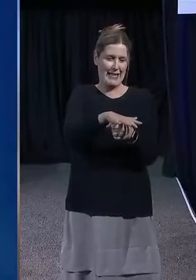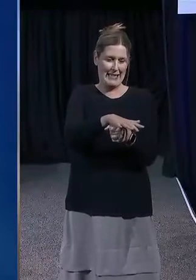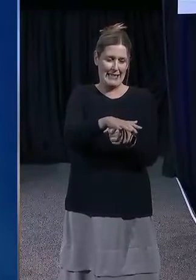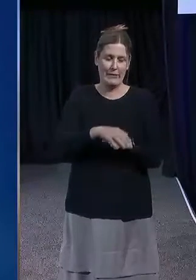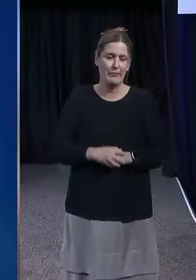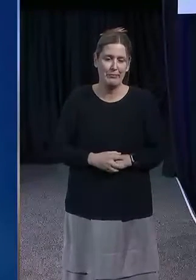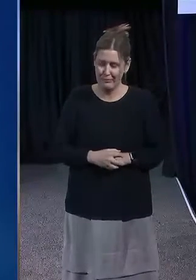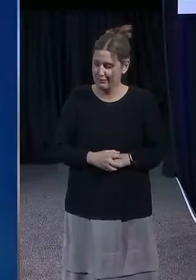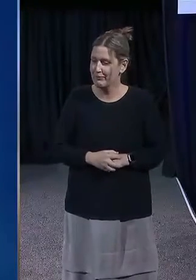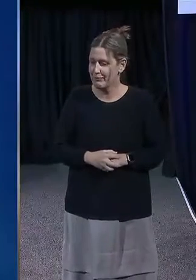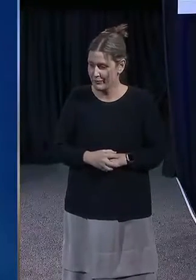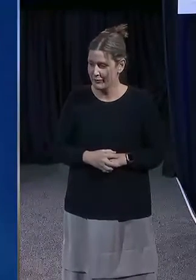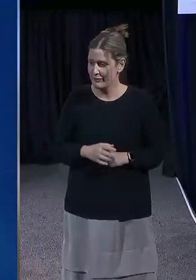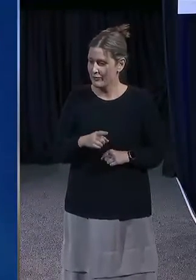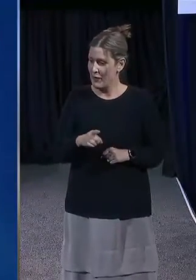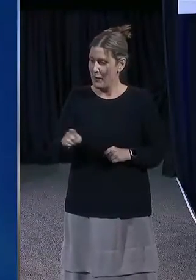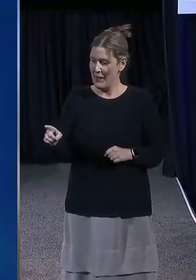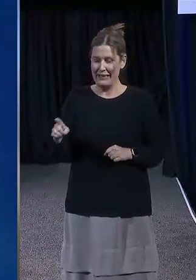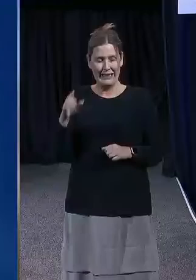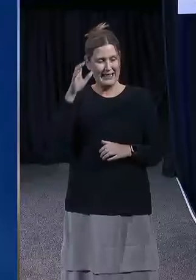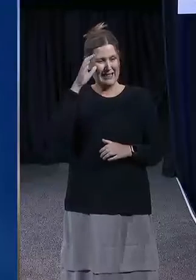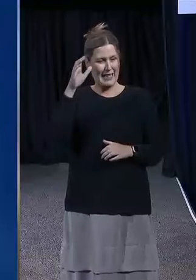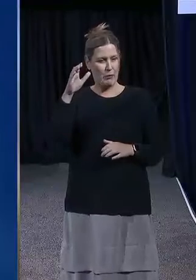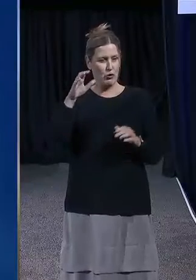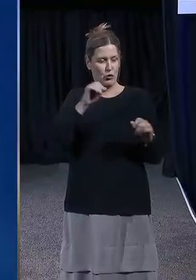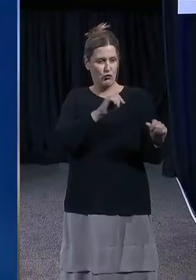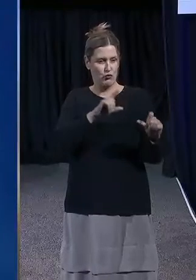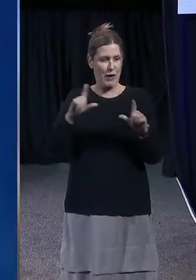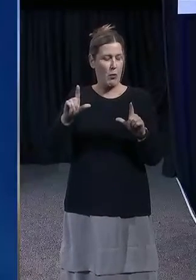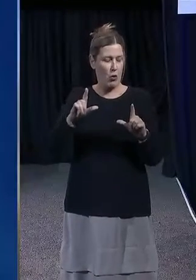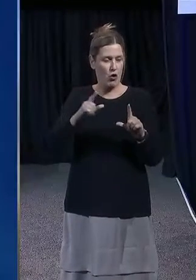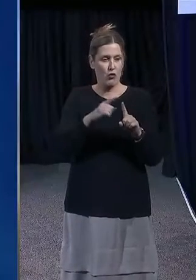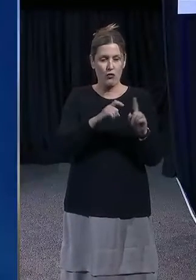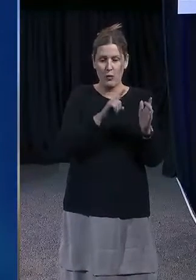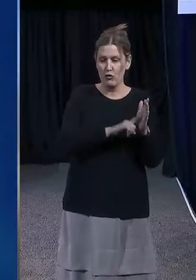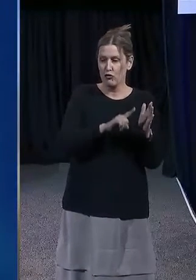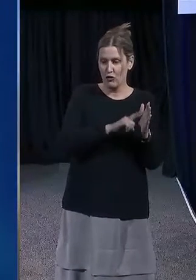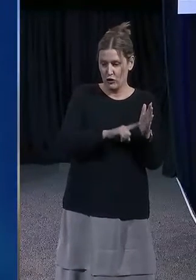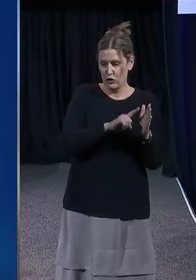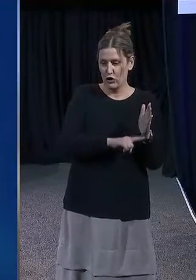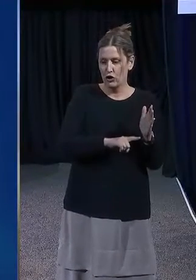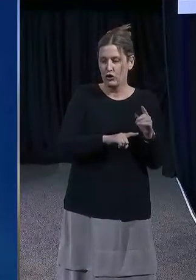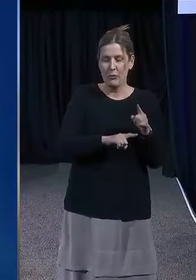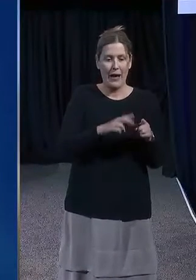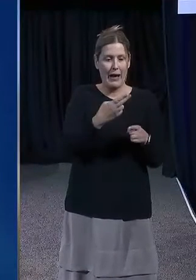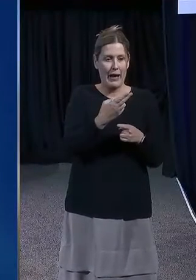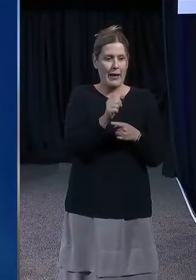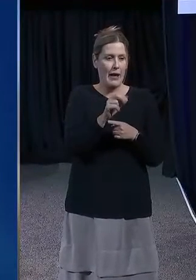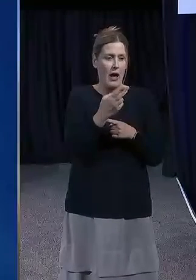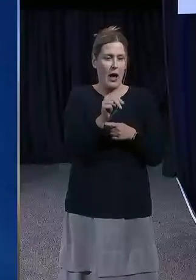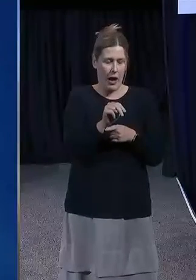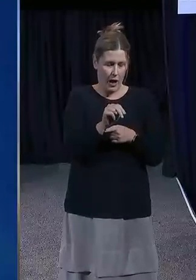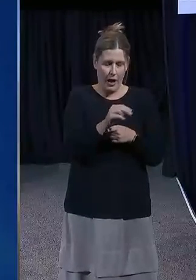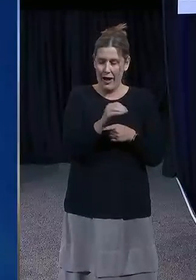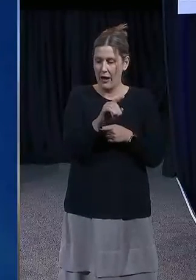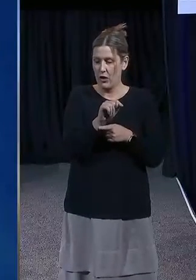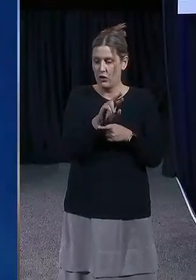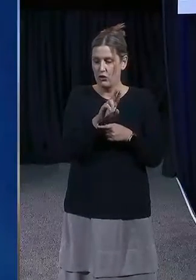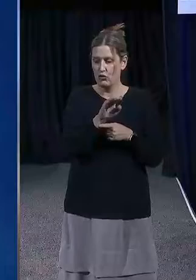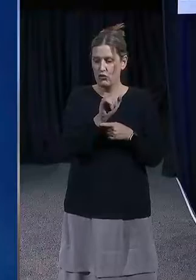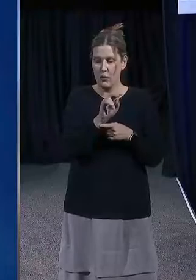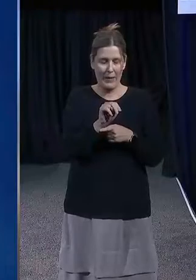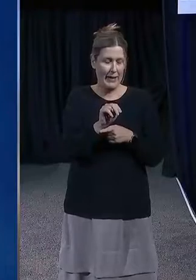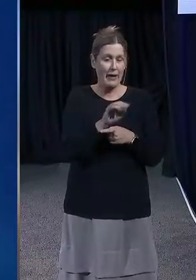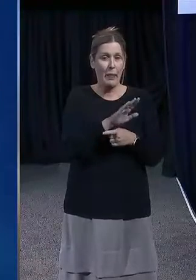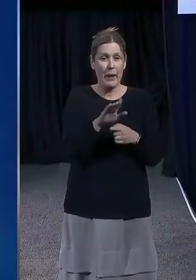or a conceptual framework from a study done by Hahn and Truman. And what they do in this study